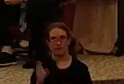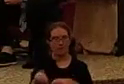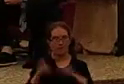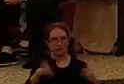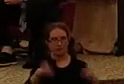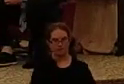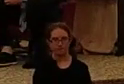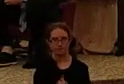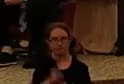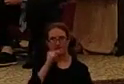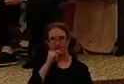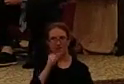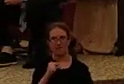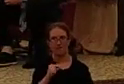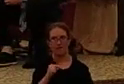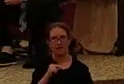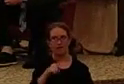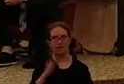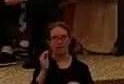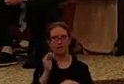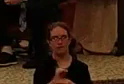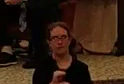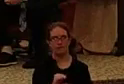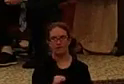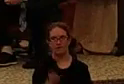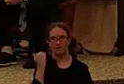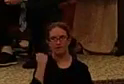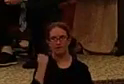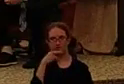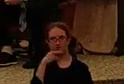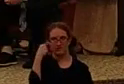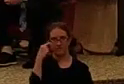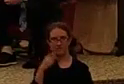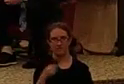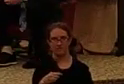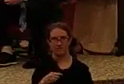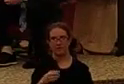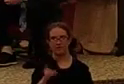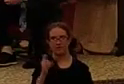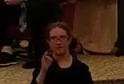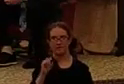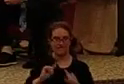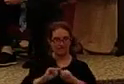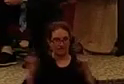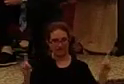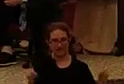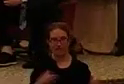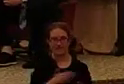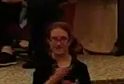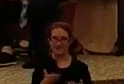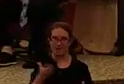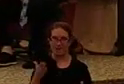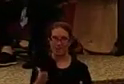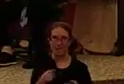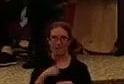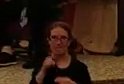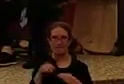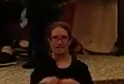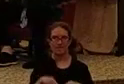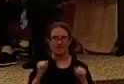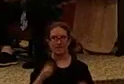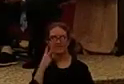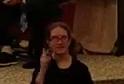here. And he told her about the night's events. And she said, you're definitely different. There's something about you that